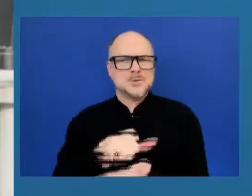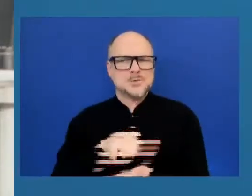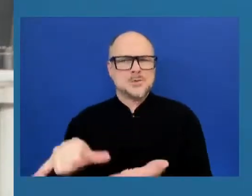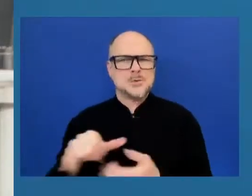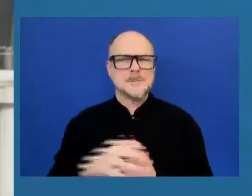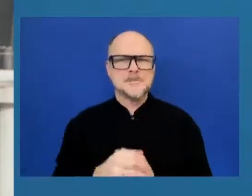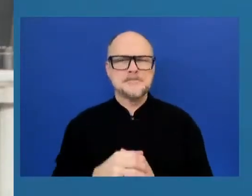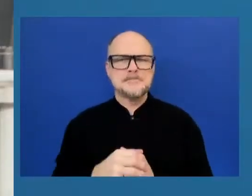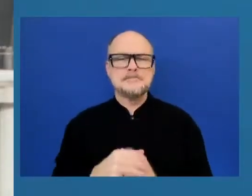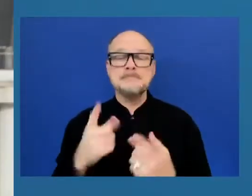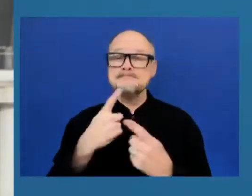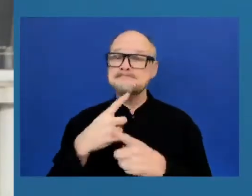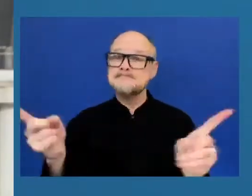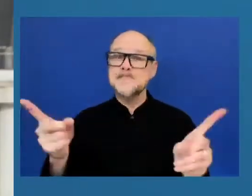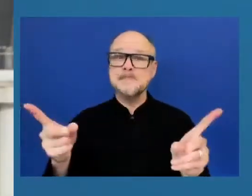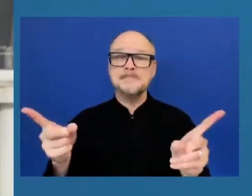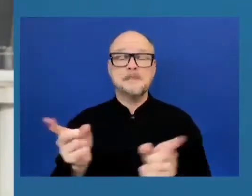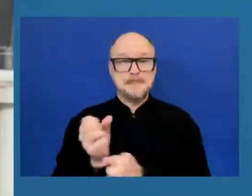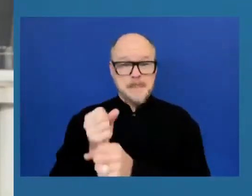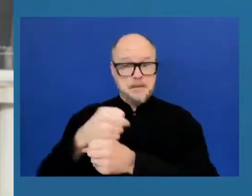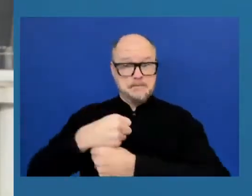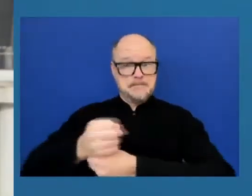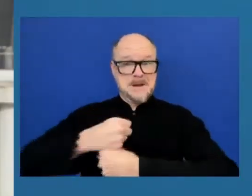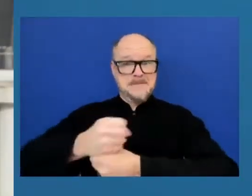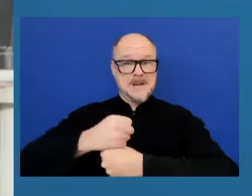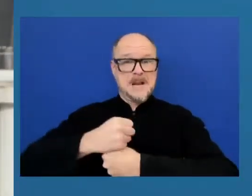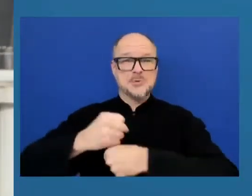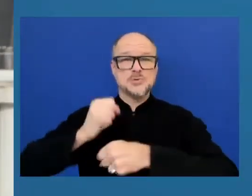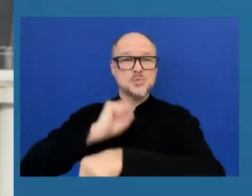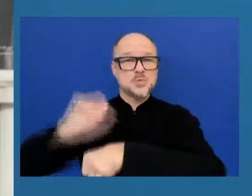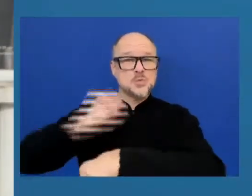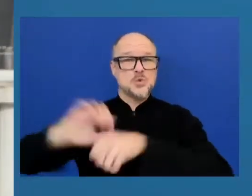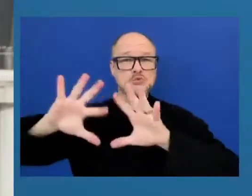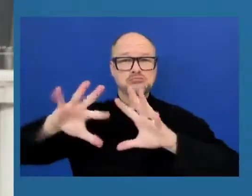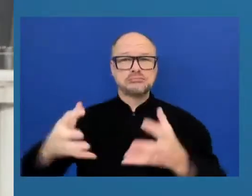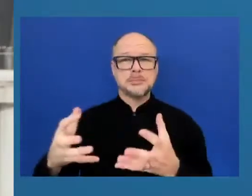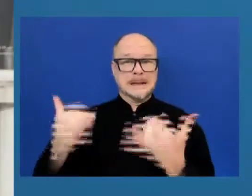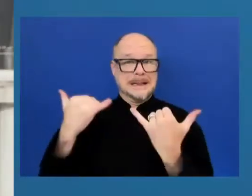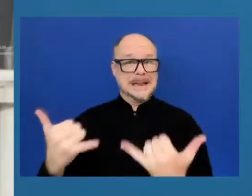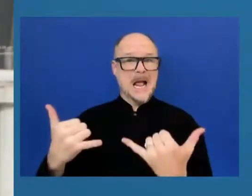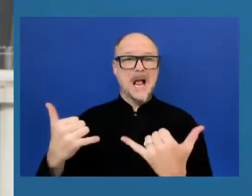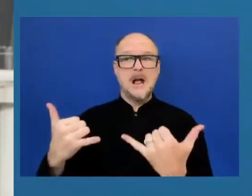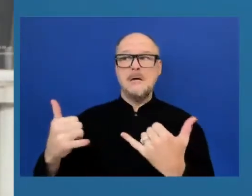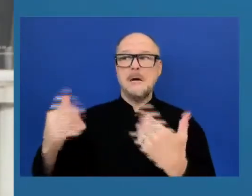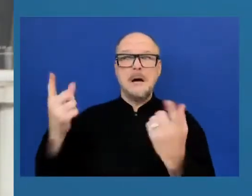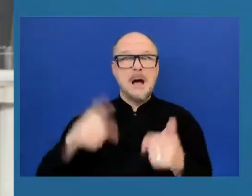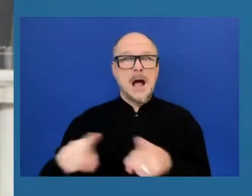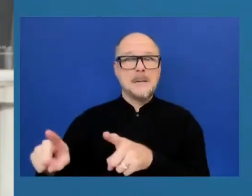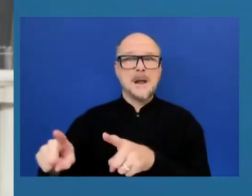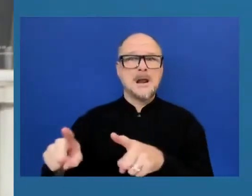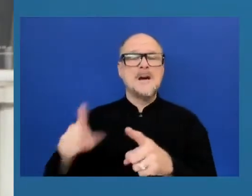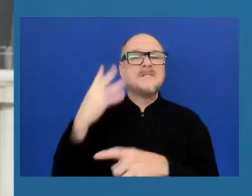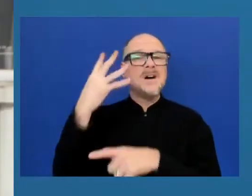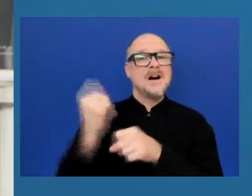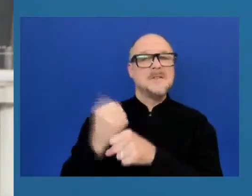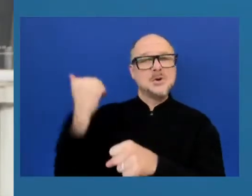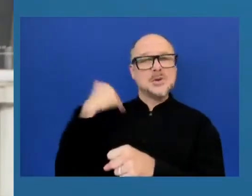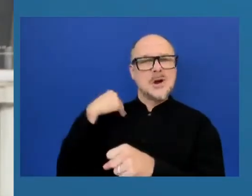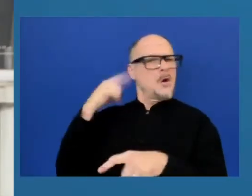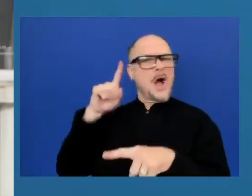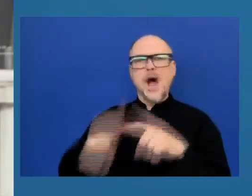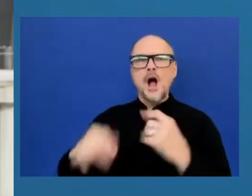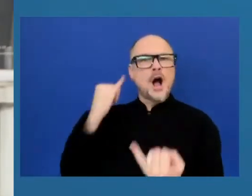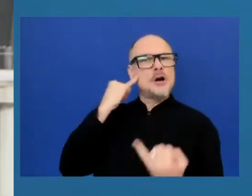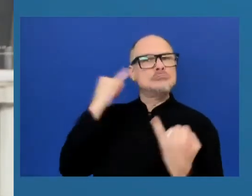going on in manufacturing, I could not have even envisioned 5 years ago. It's amazing to see what's going on, not only in